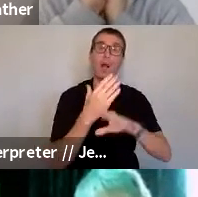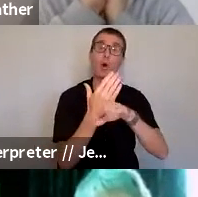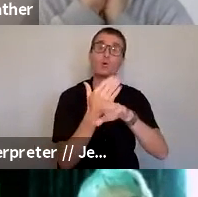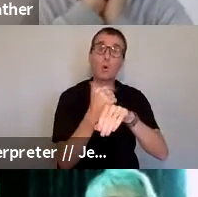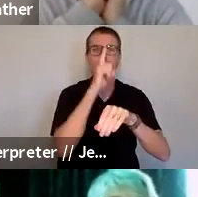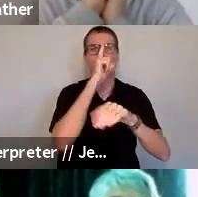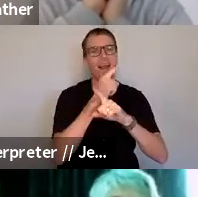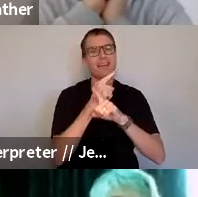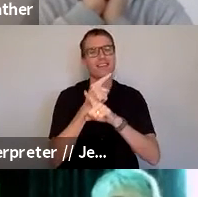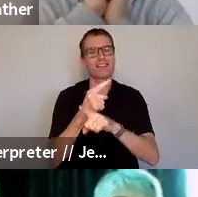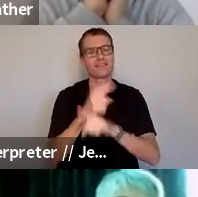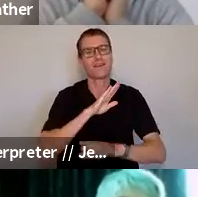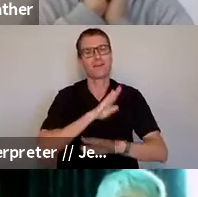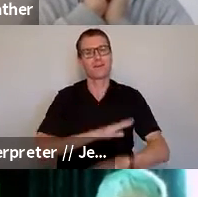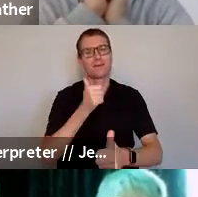Penman.